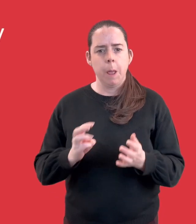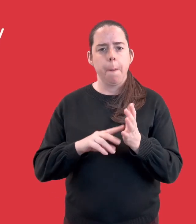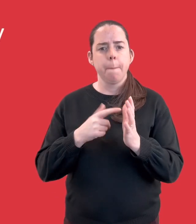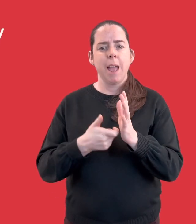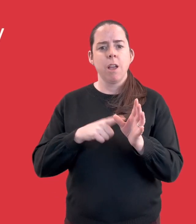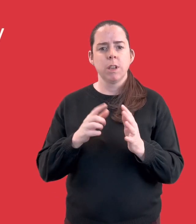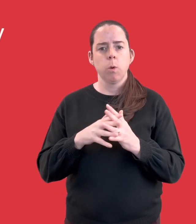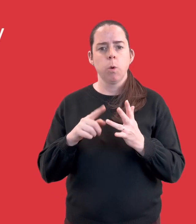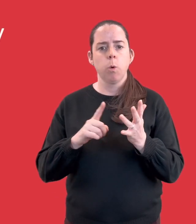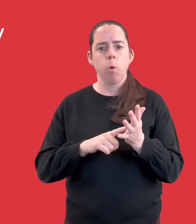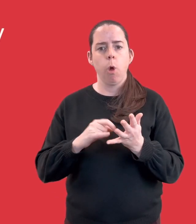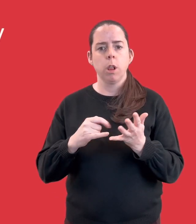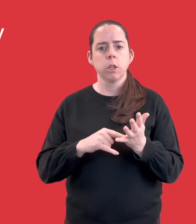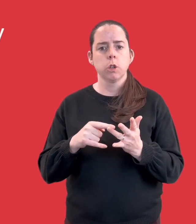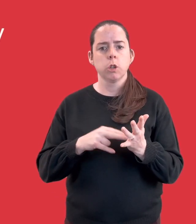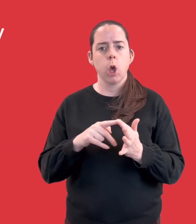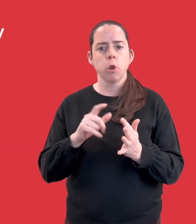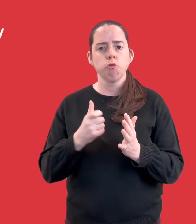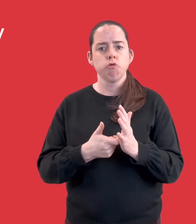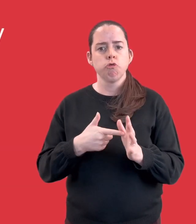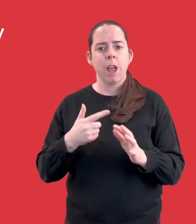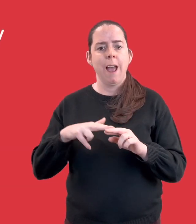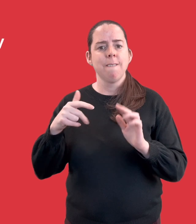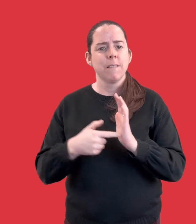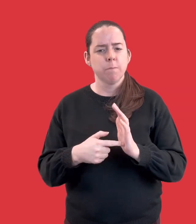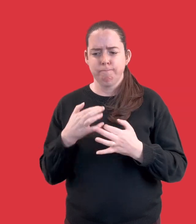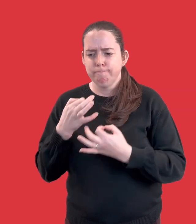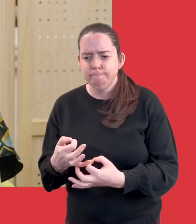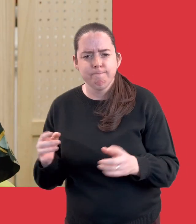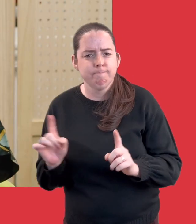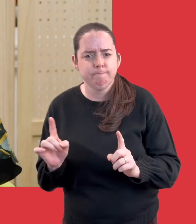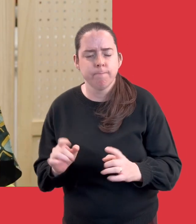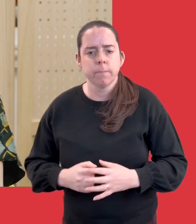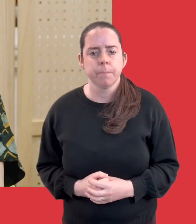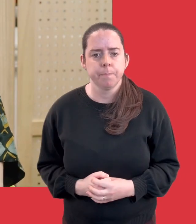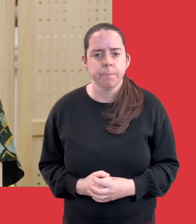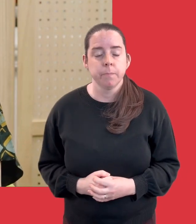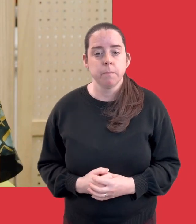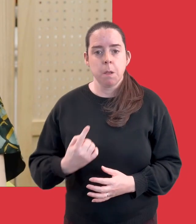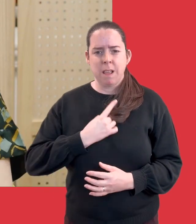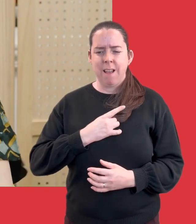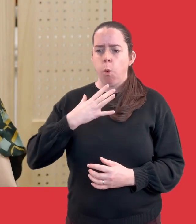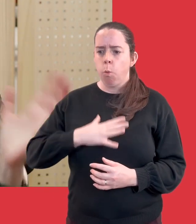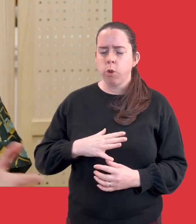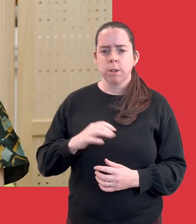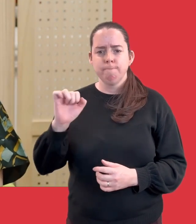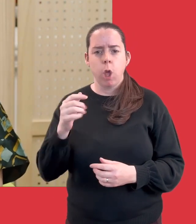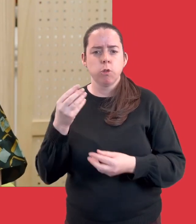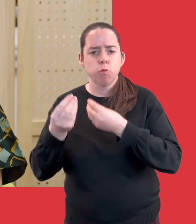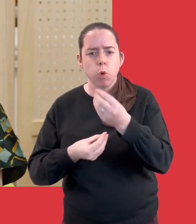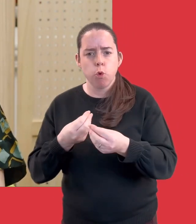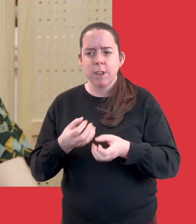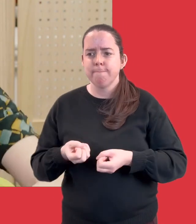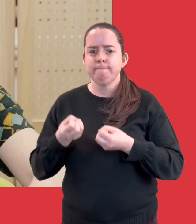What drew you to the story of Mary Wollstonecraft? So what drew me to wanting to tell the story of